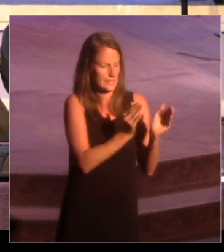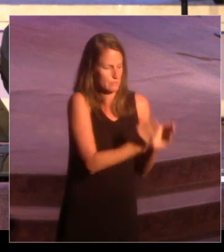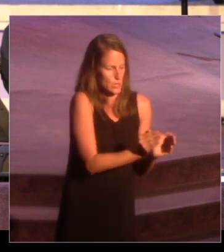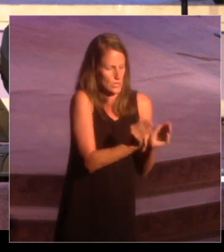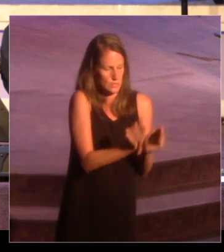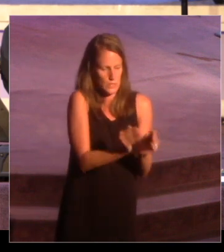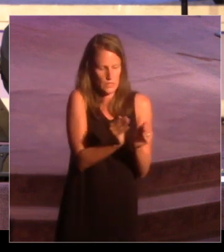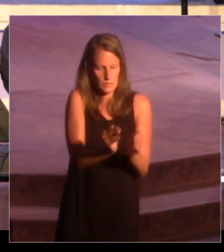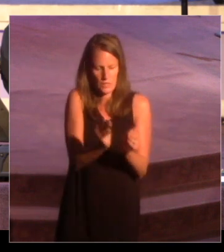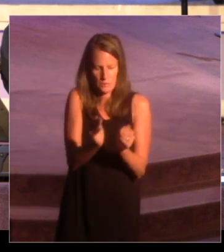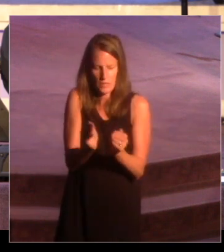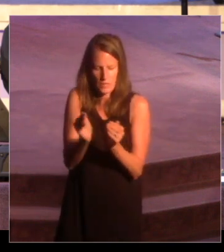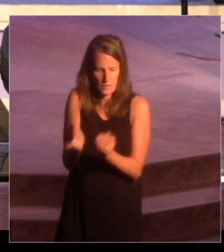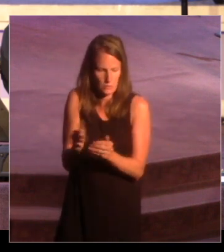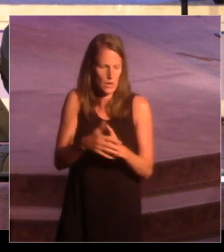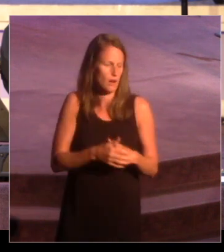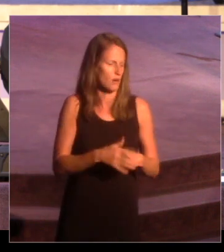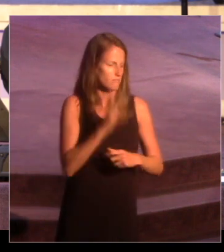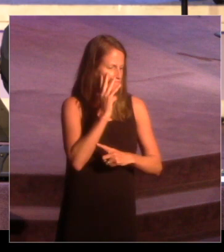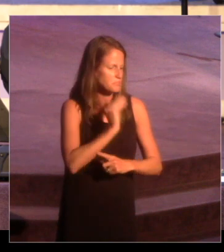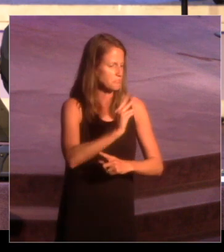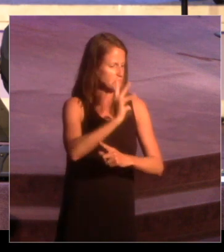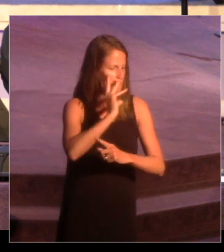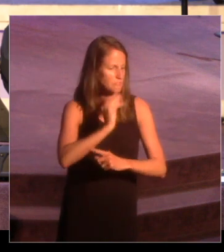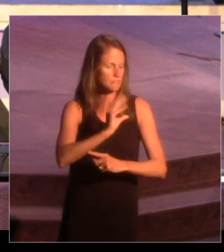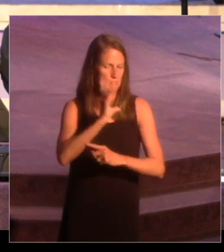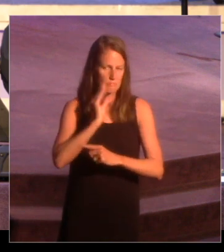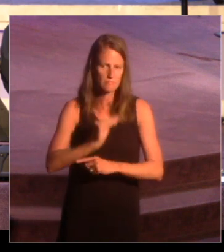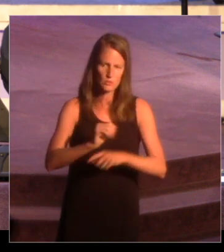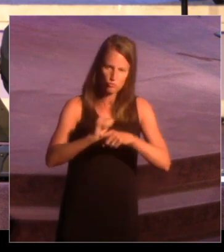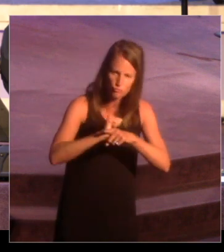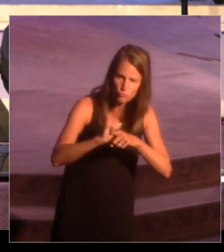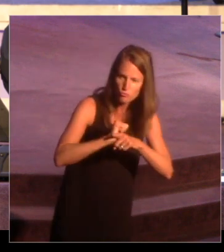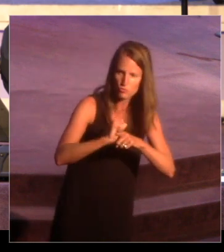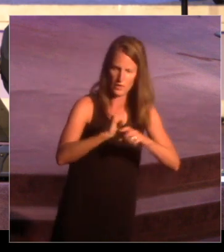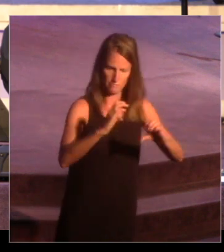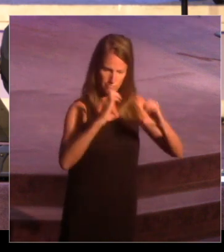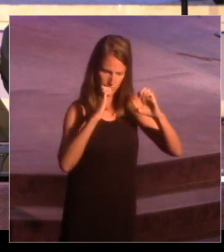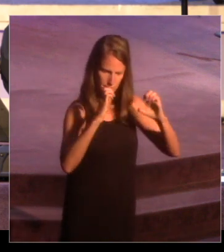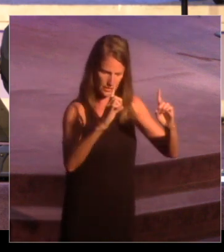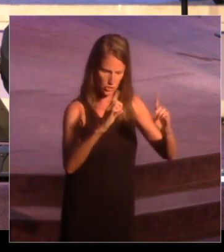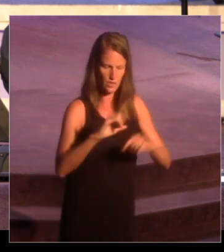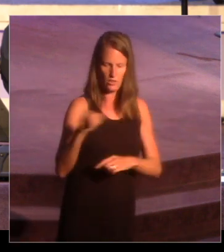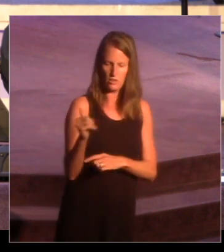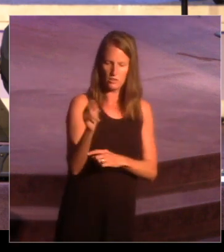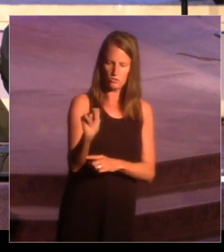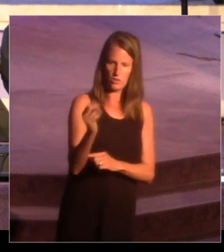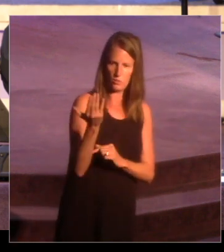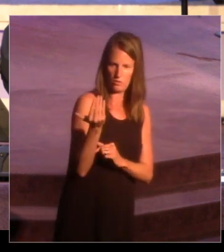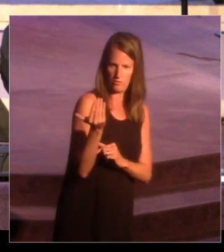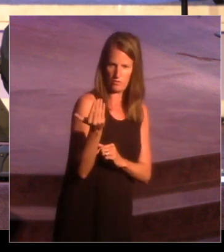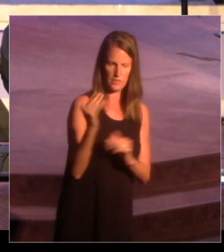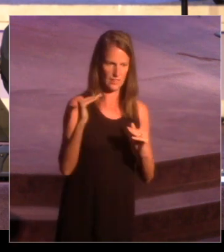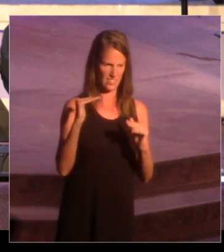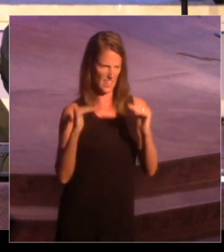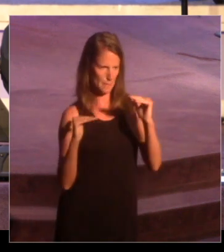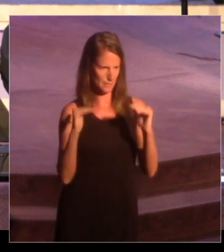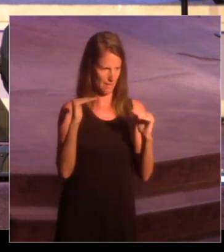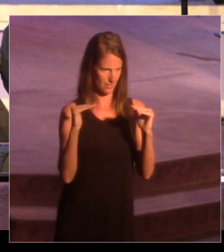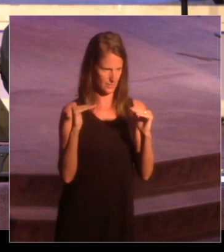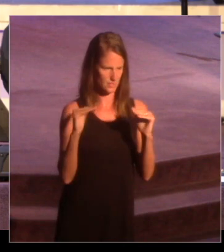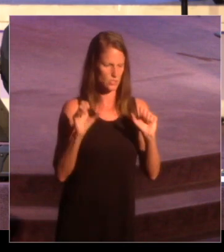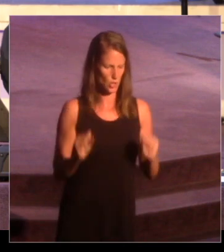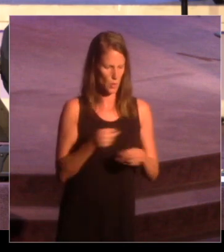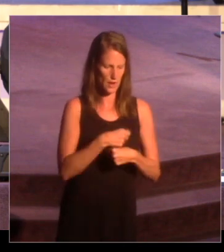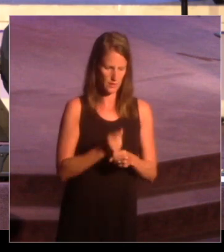regular deposits in this bank of experience, education, and training. And on January 15th, the balance was sufficient so that I could